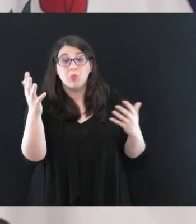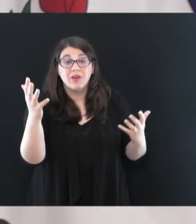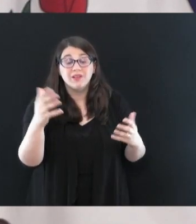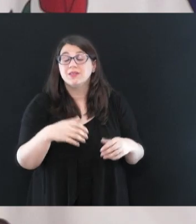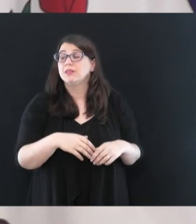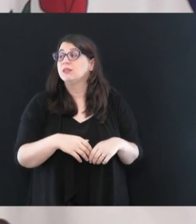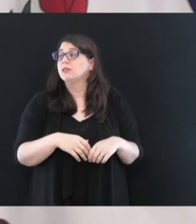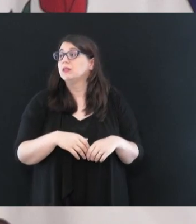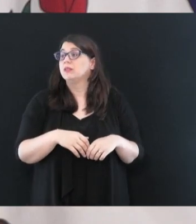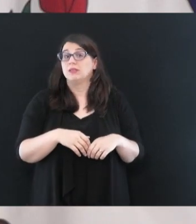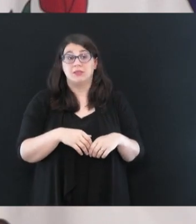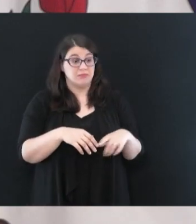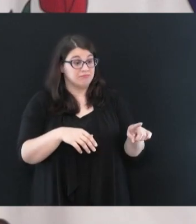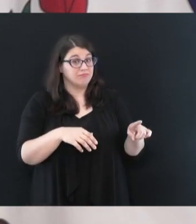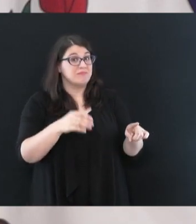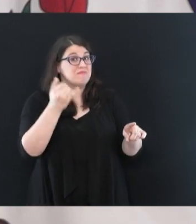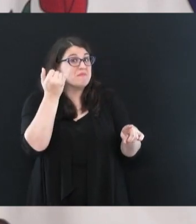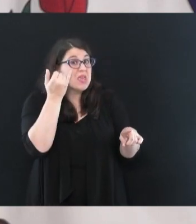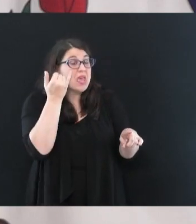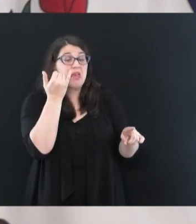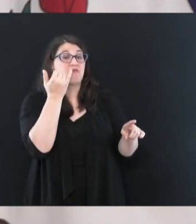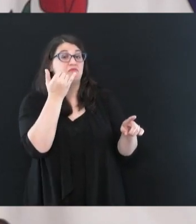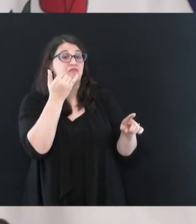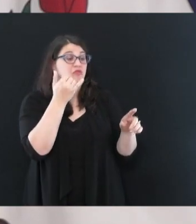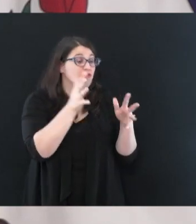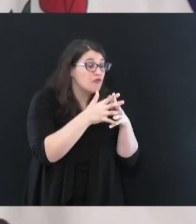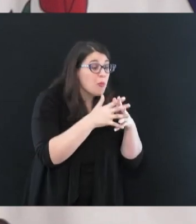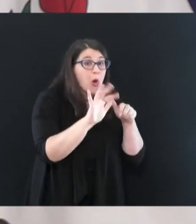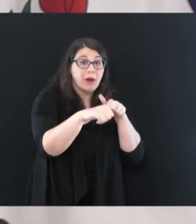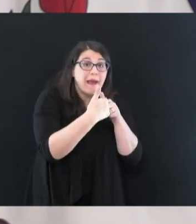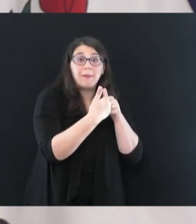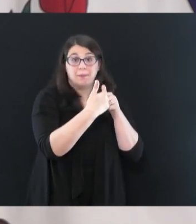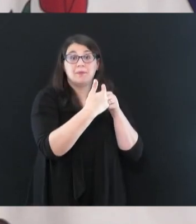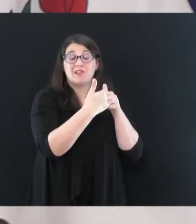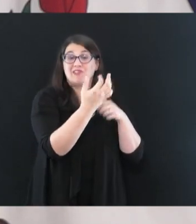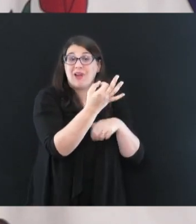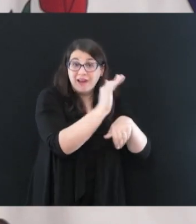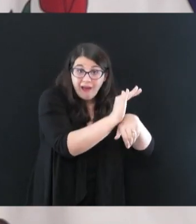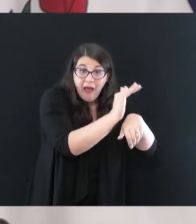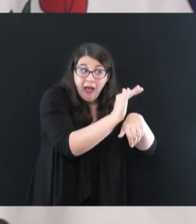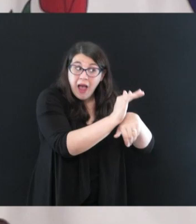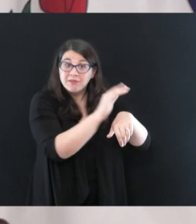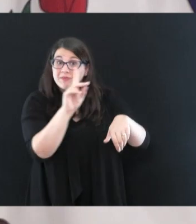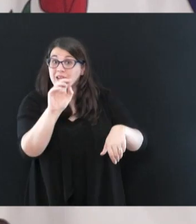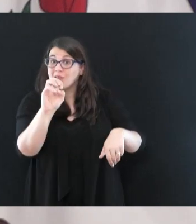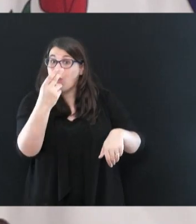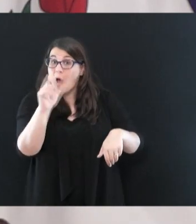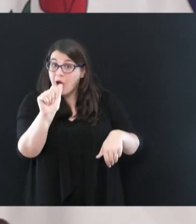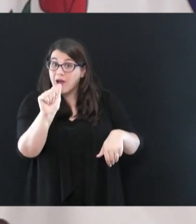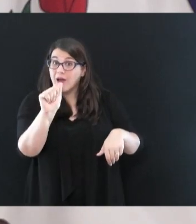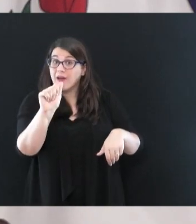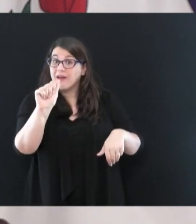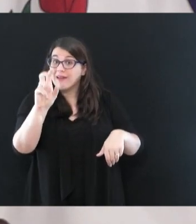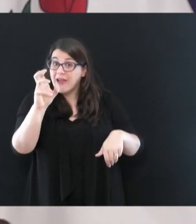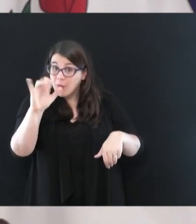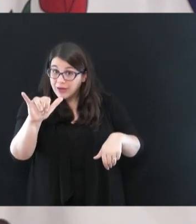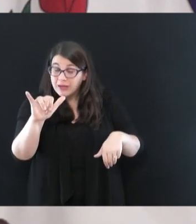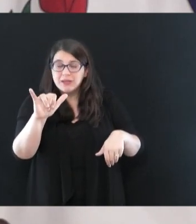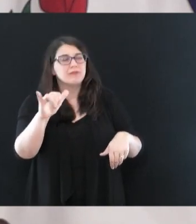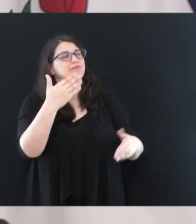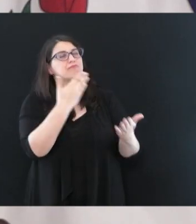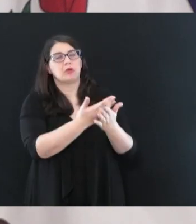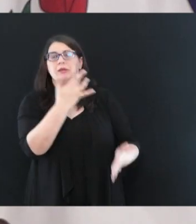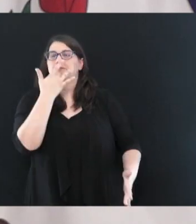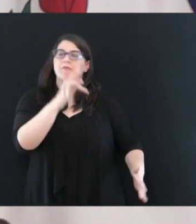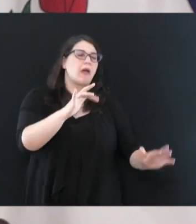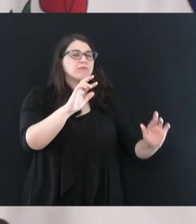going to be at a football game on Friday night in Kanawha County, I wish them the very best, and I'm happy for them. And you